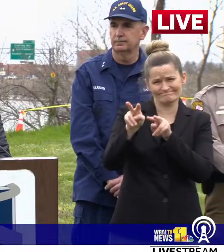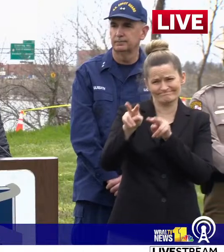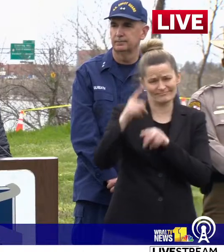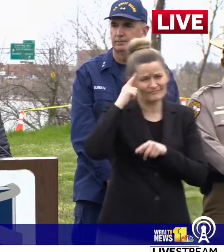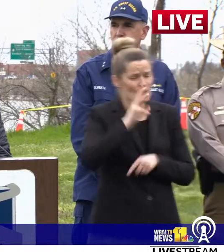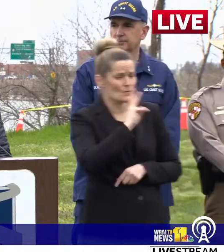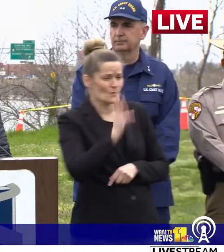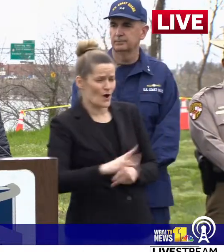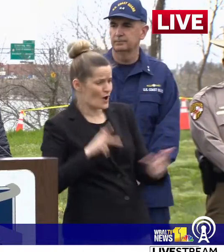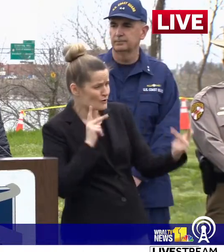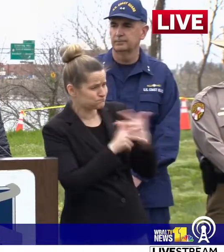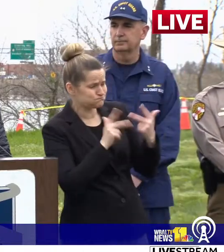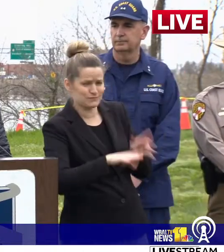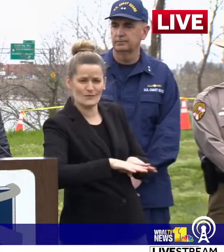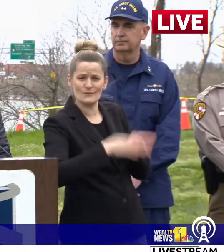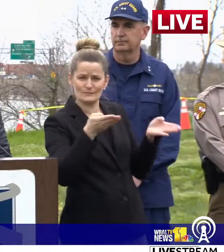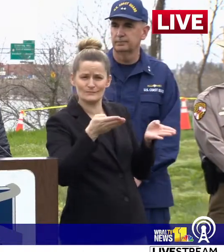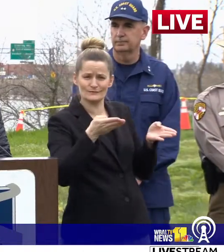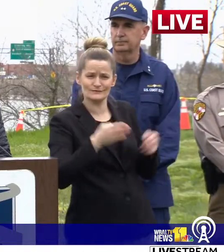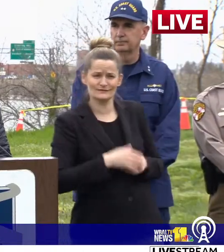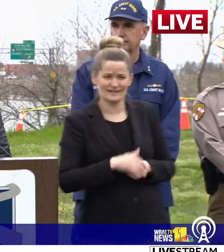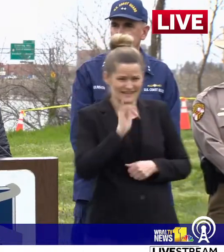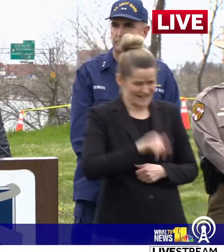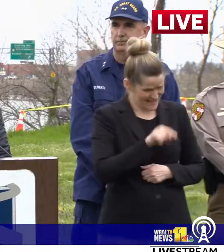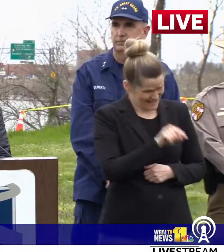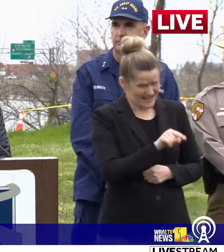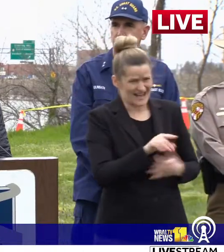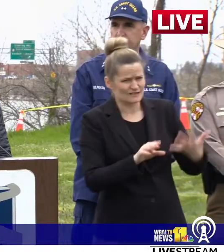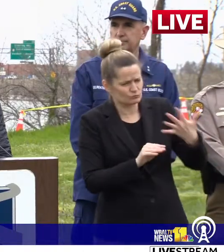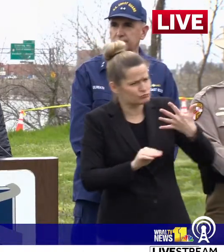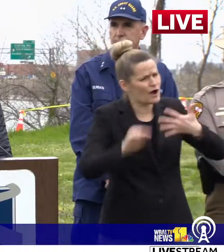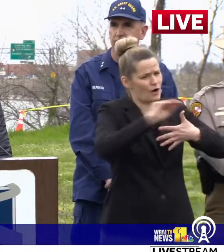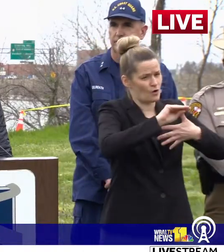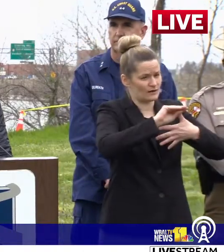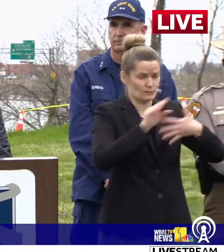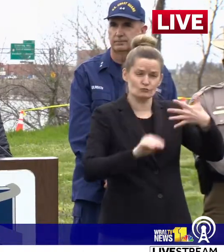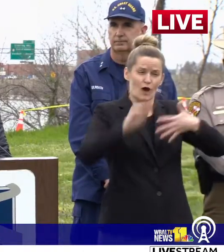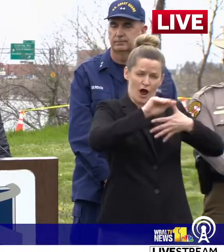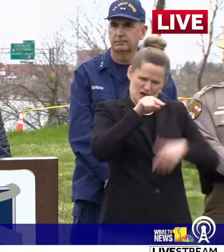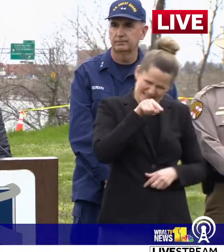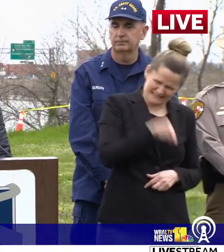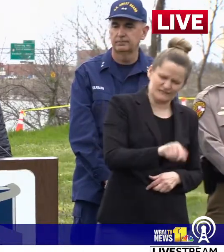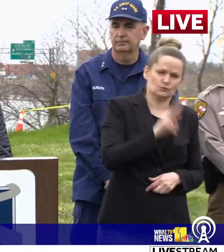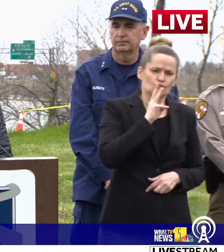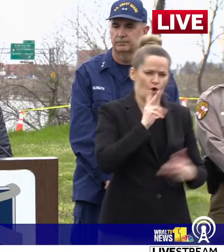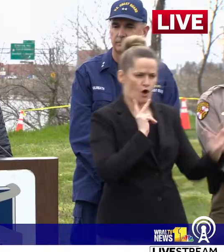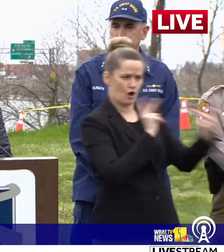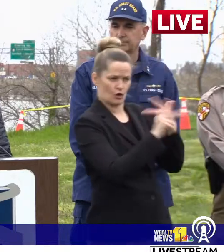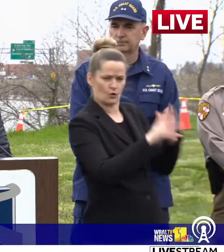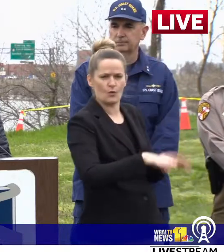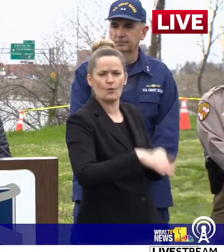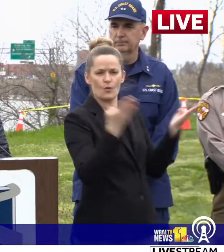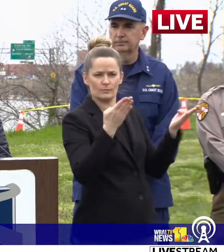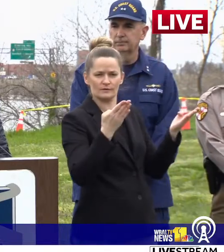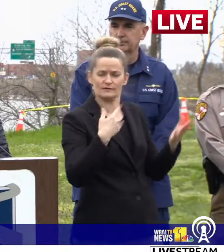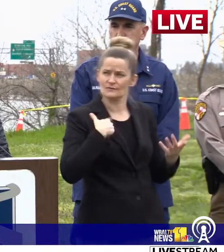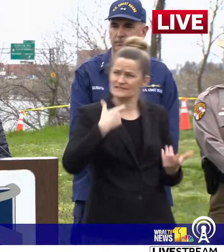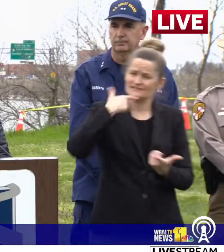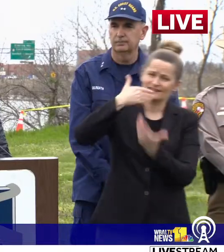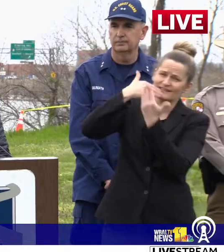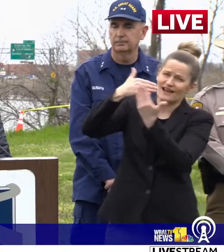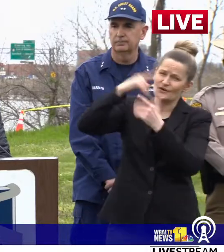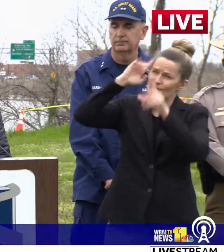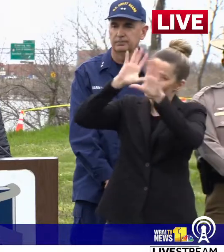from the governor, that is the number one priority, and I want to thank President Biden and his entire team for being